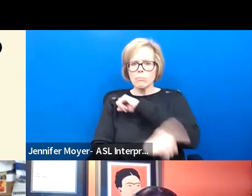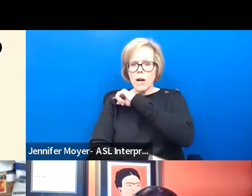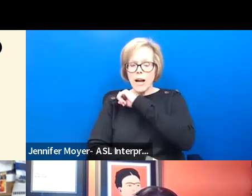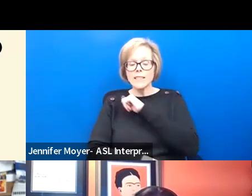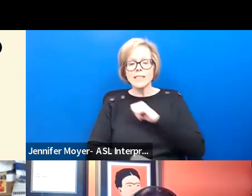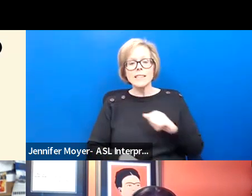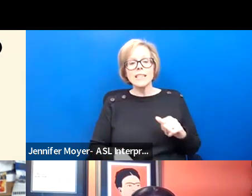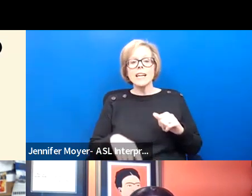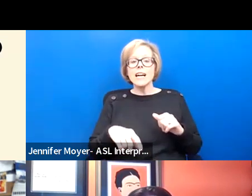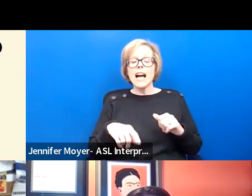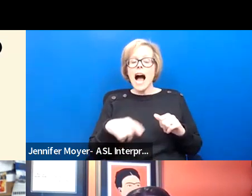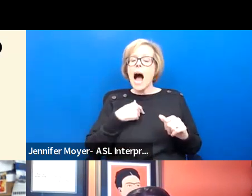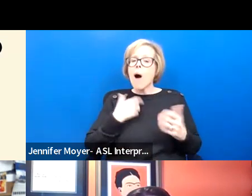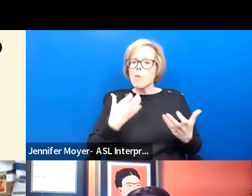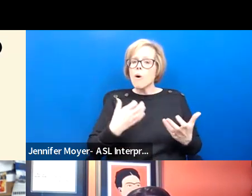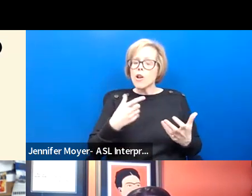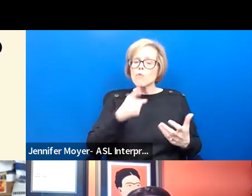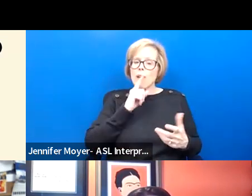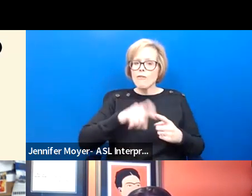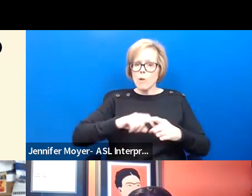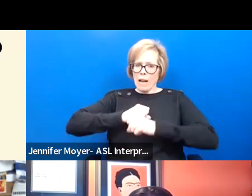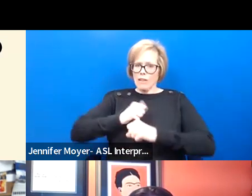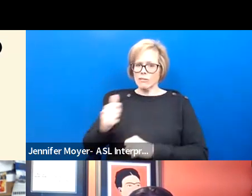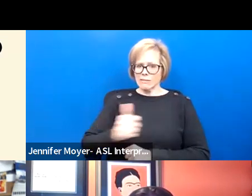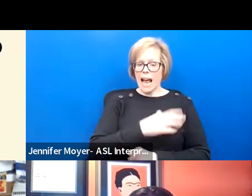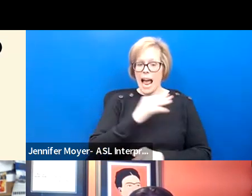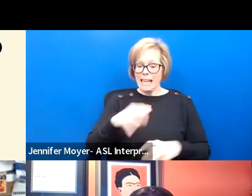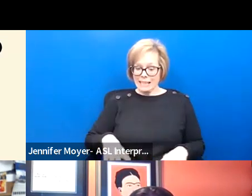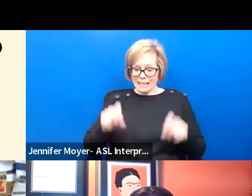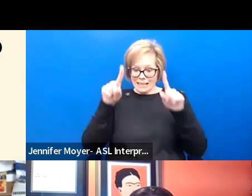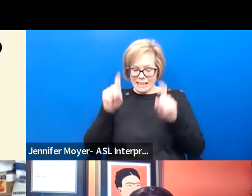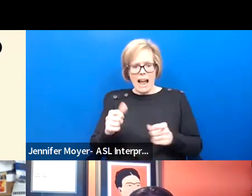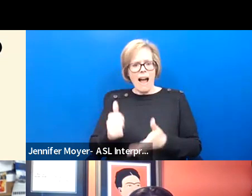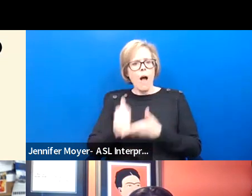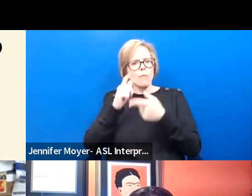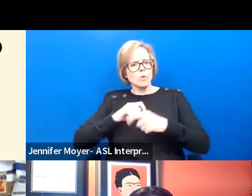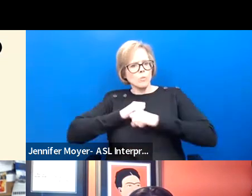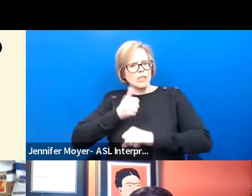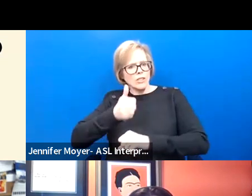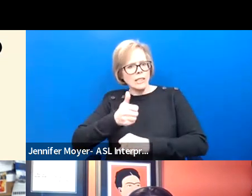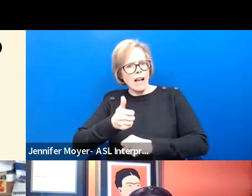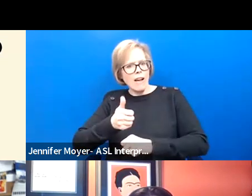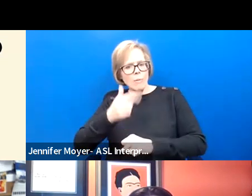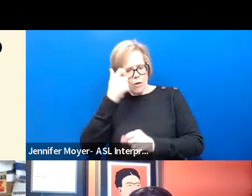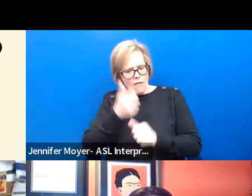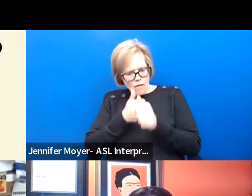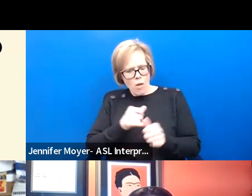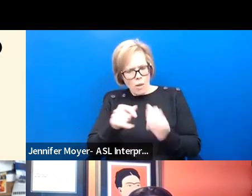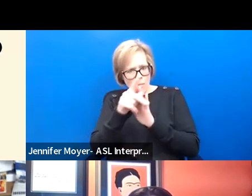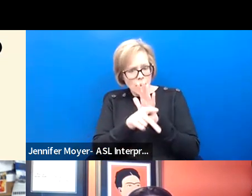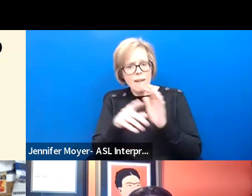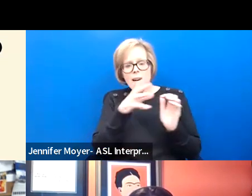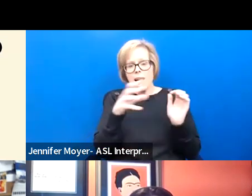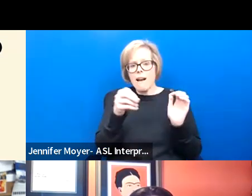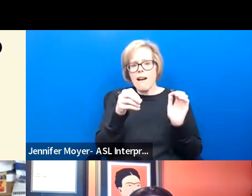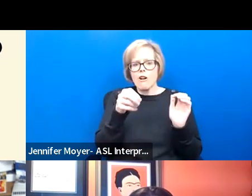optimist, but you really have to cover yourself, and getting assessed helps you cover yourself for liability because you're following the policy and you've